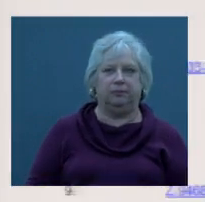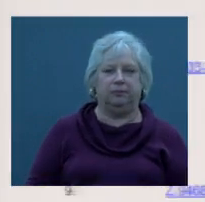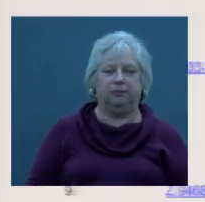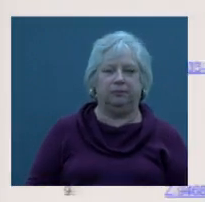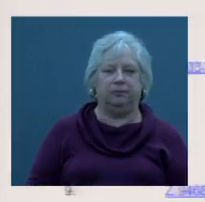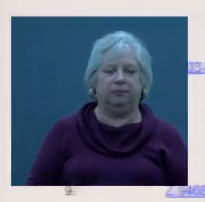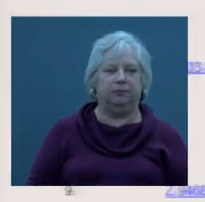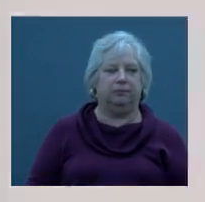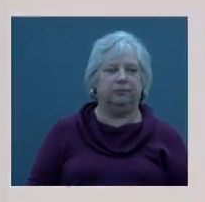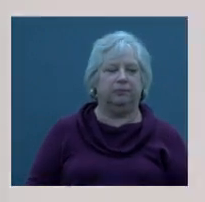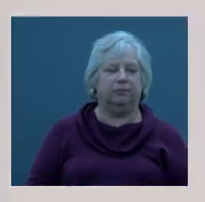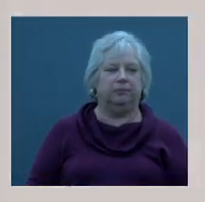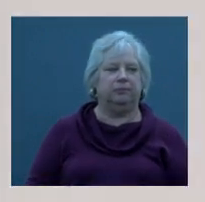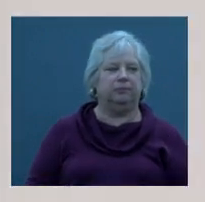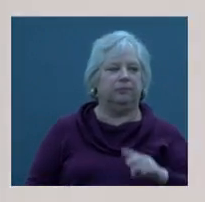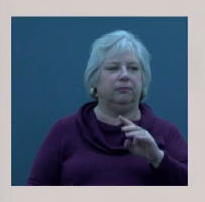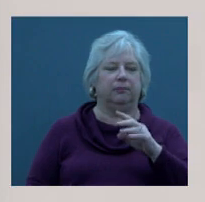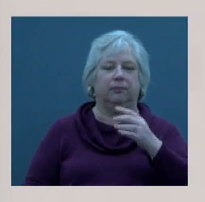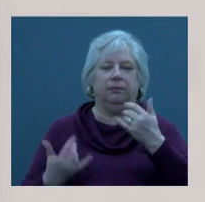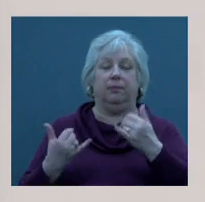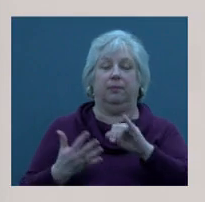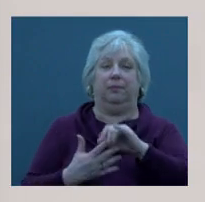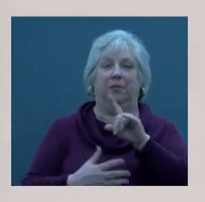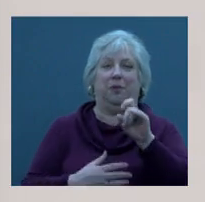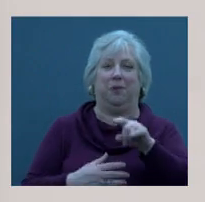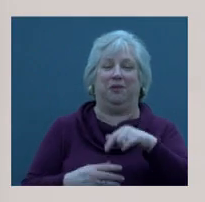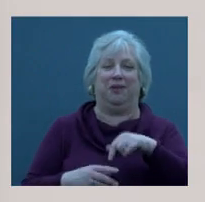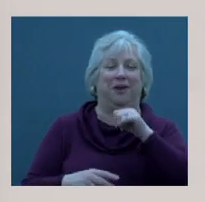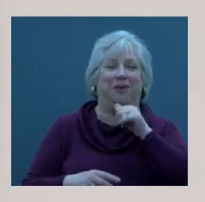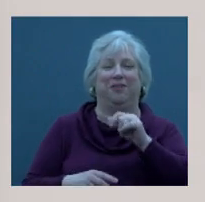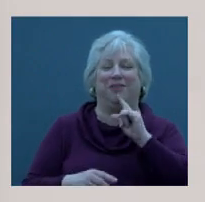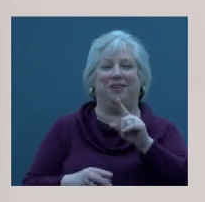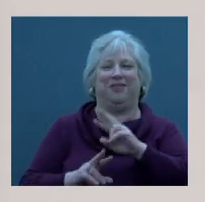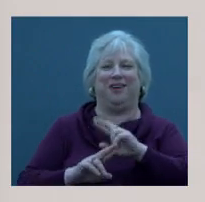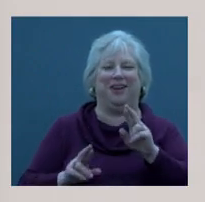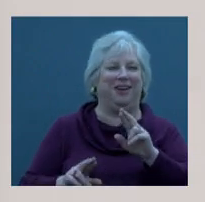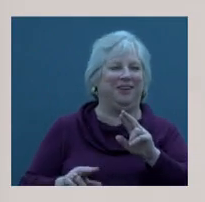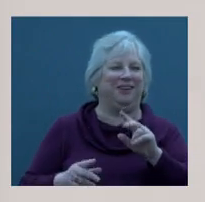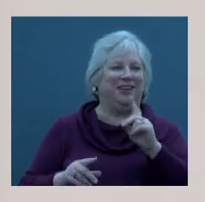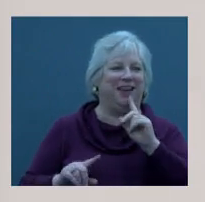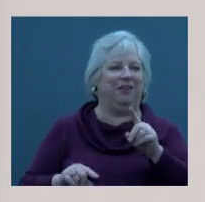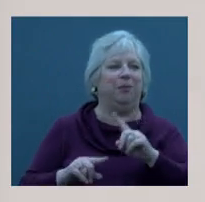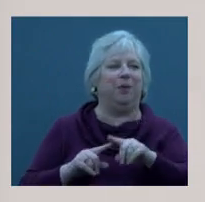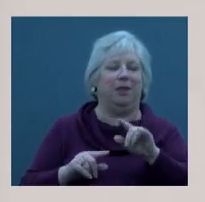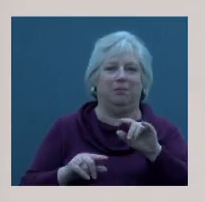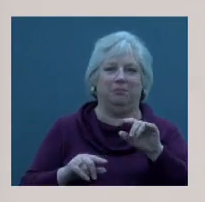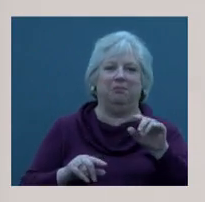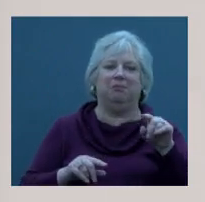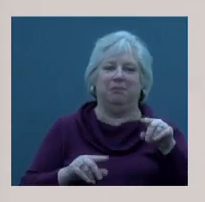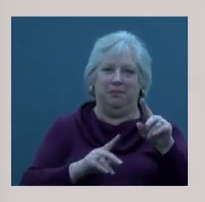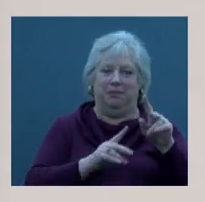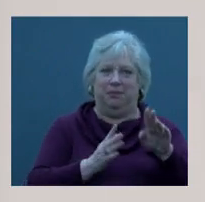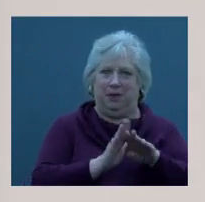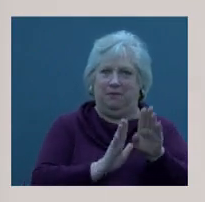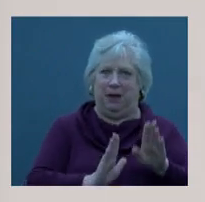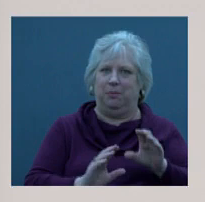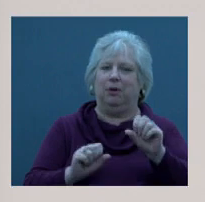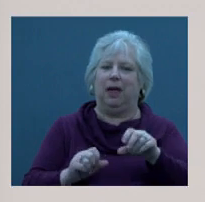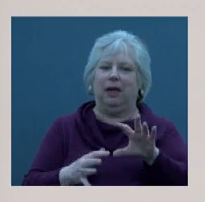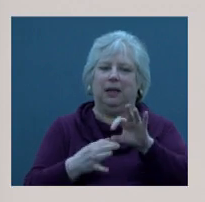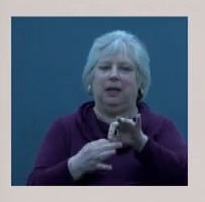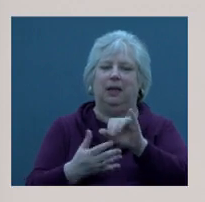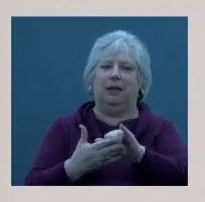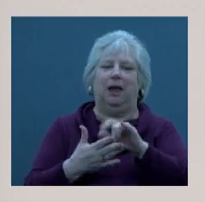Now, there was a question I wasn't completely ready for, but yes, they could connect that. It appears to be adjacent